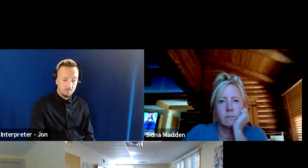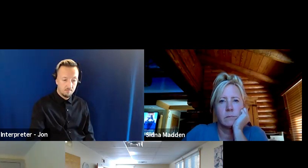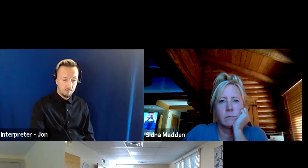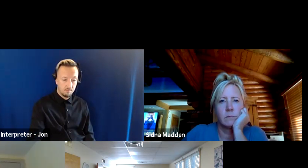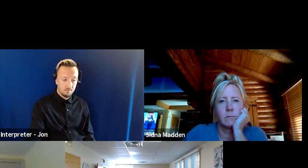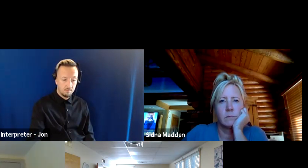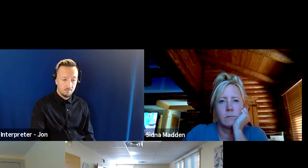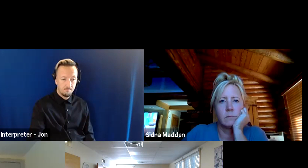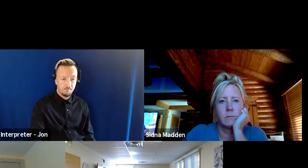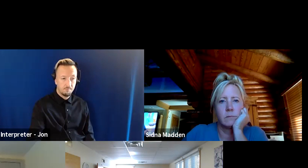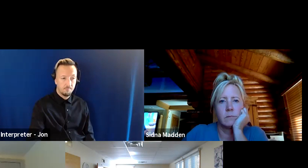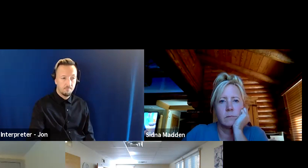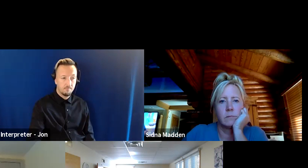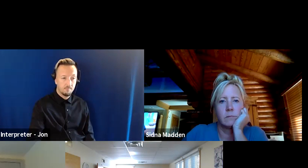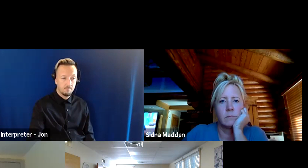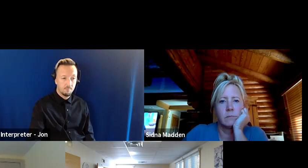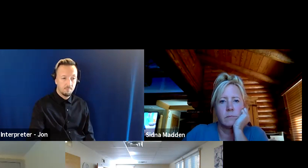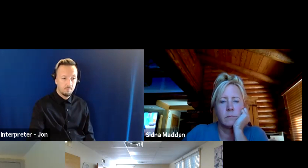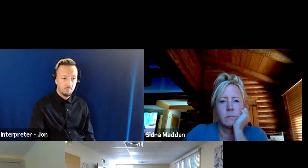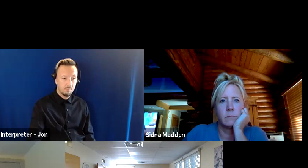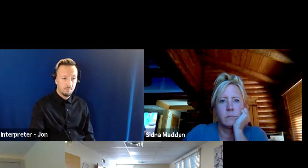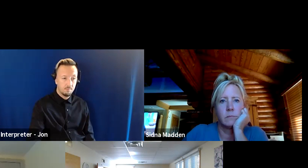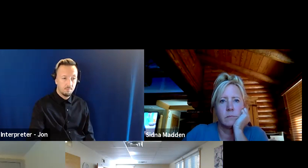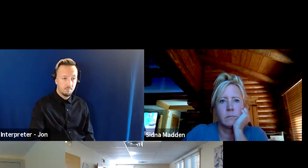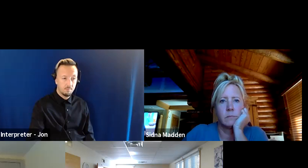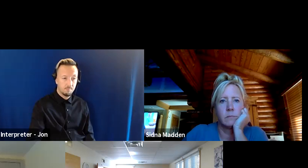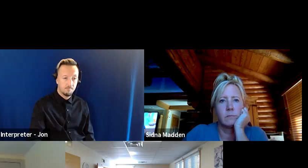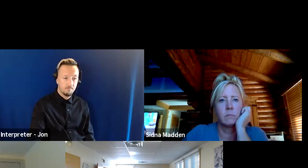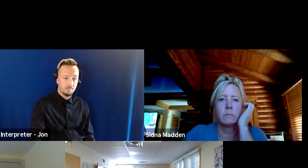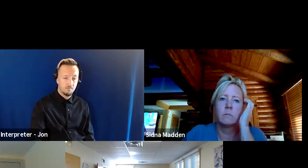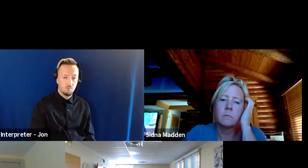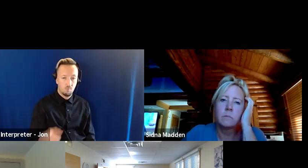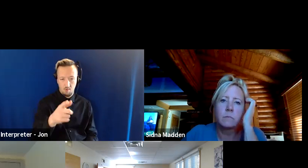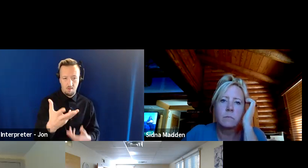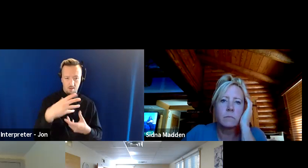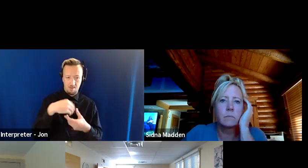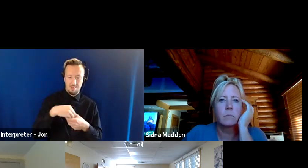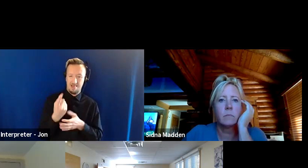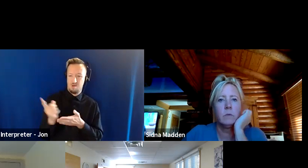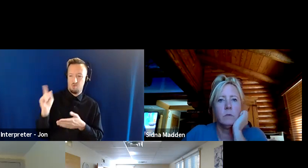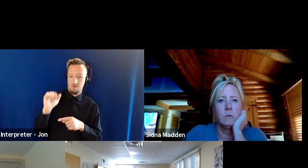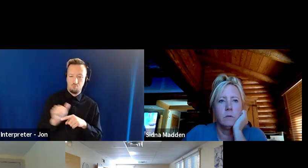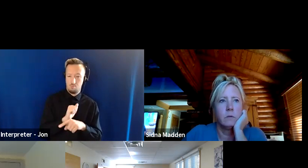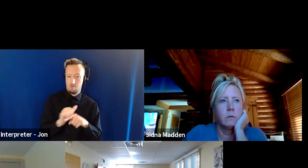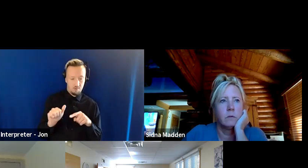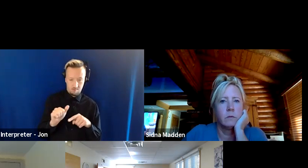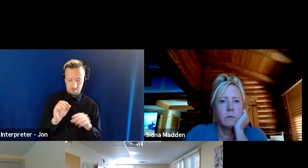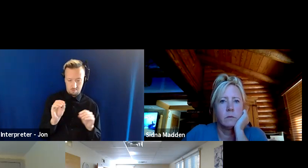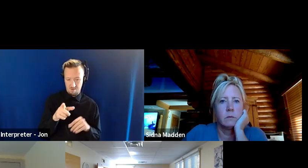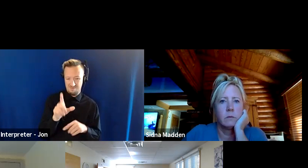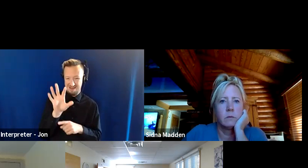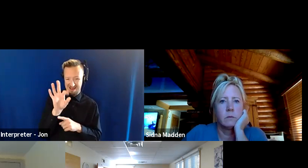They're not impressed. So Leo, you didn't get to participate in the practice I last did week, not, no. but you'll have 90 seconds for